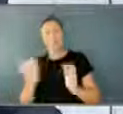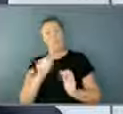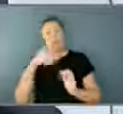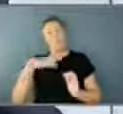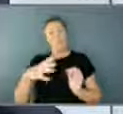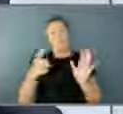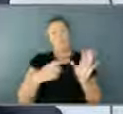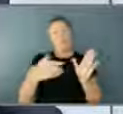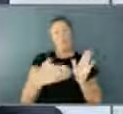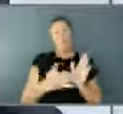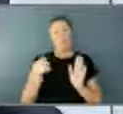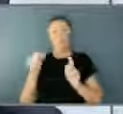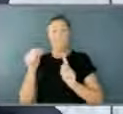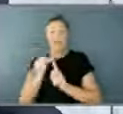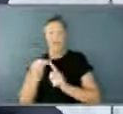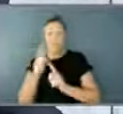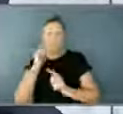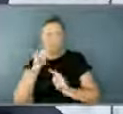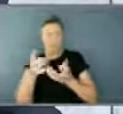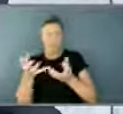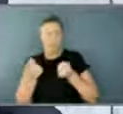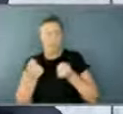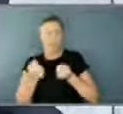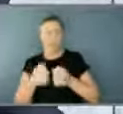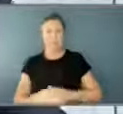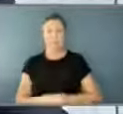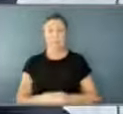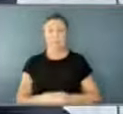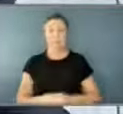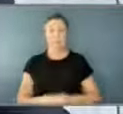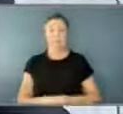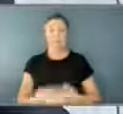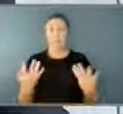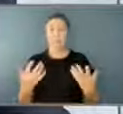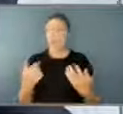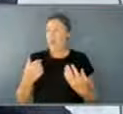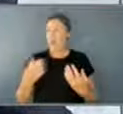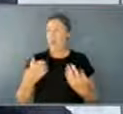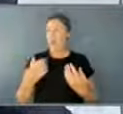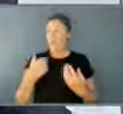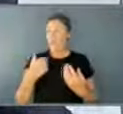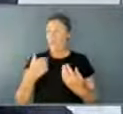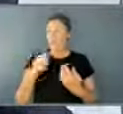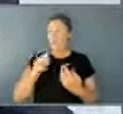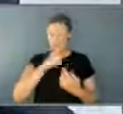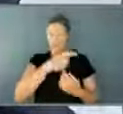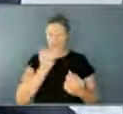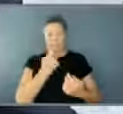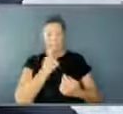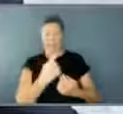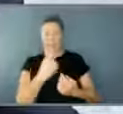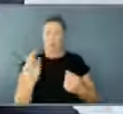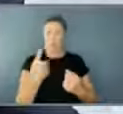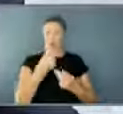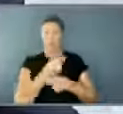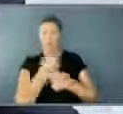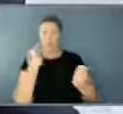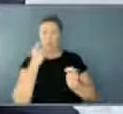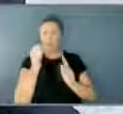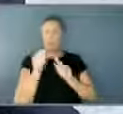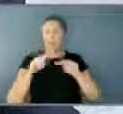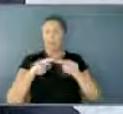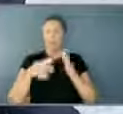Well, the plan is for that to occur, and that would mean the Pfizer vaccine. It's been reported today that you had a conversation with the global head of